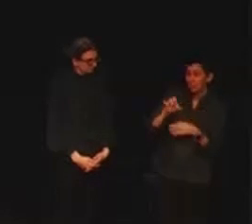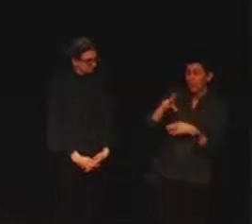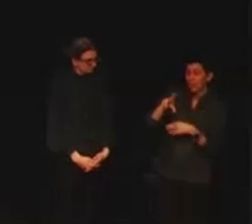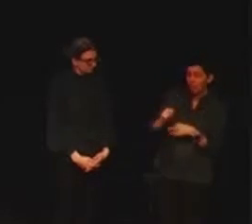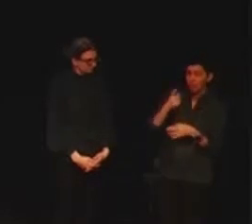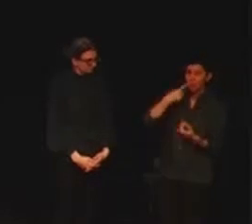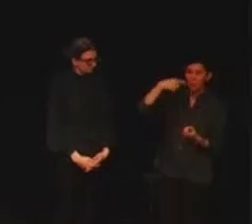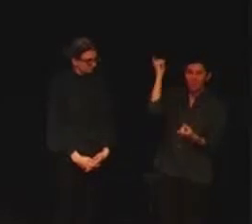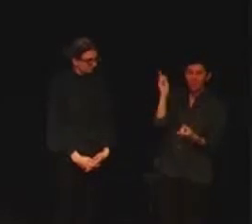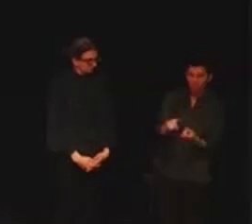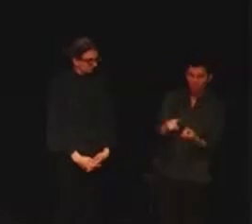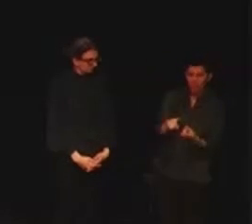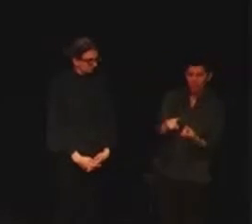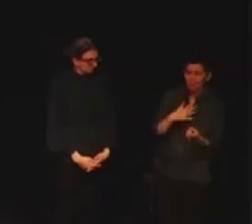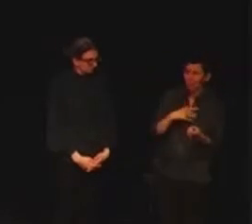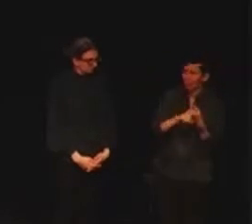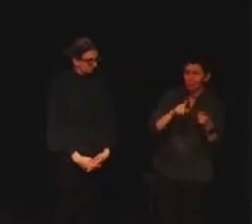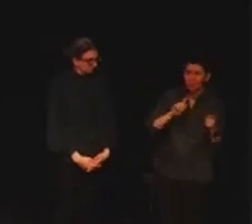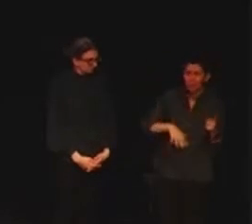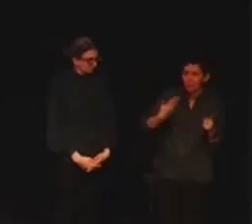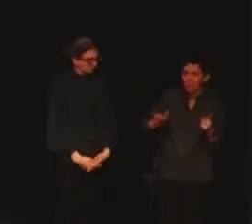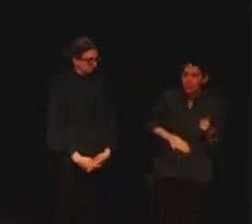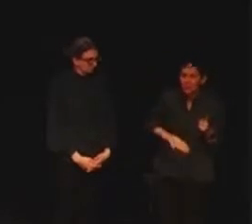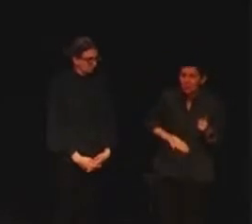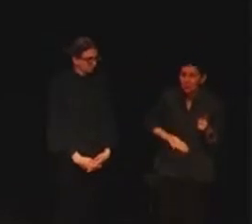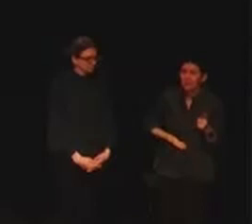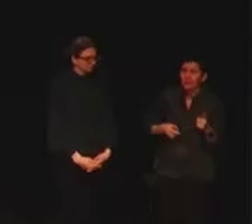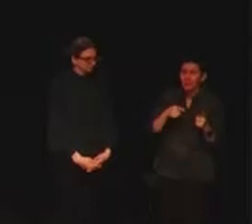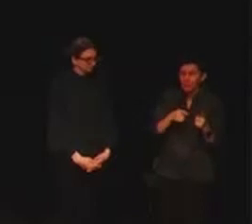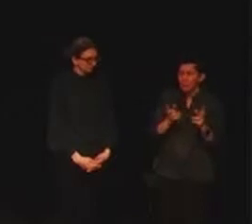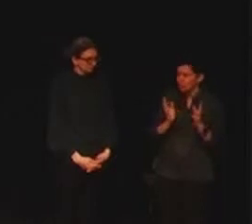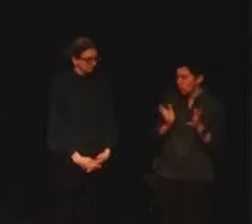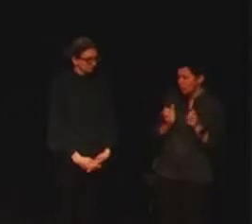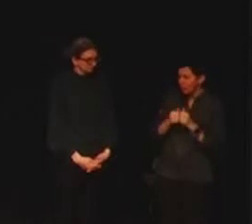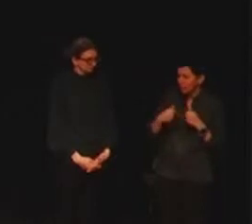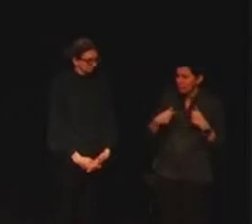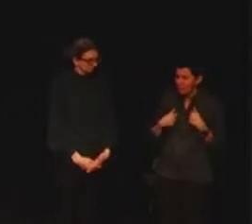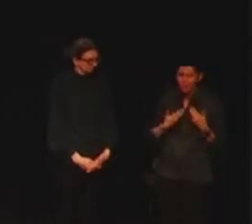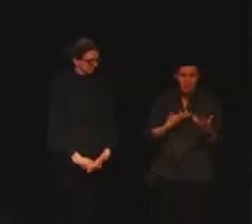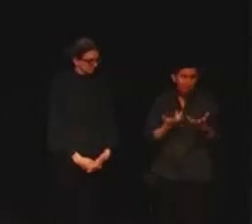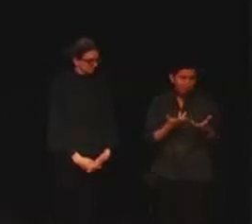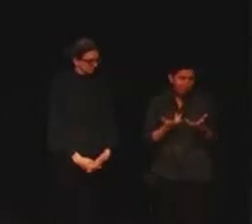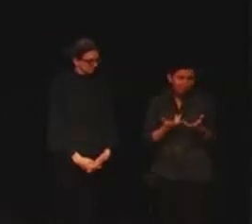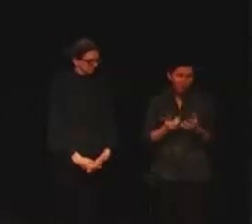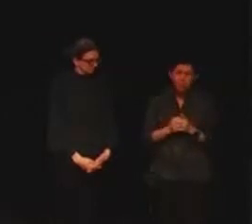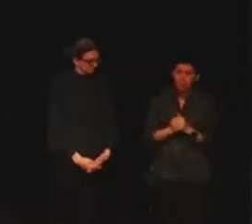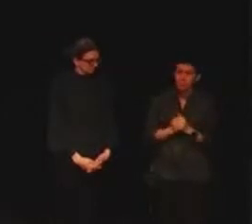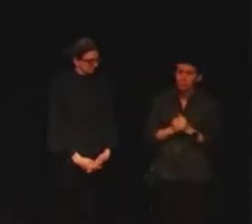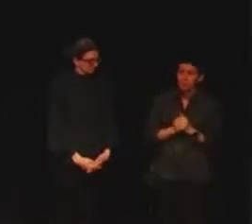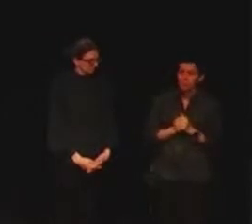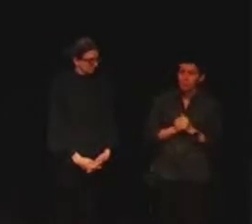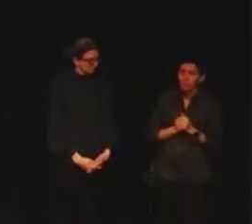year, and he was just beside himself. So he started to talk more about it, and a dream